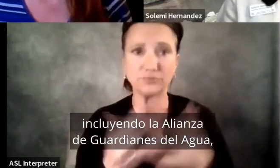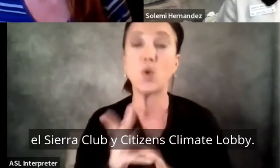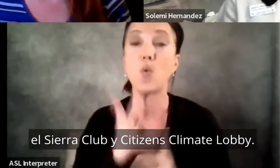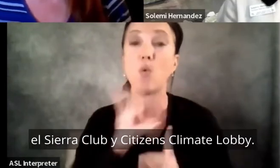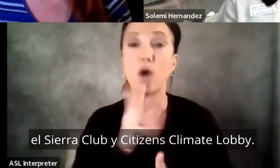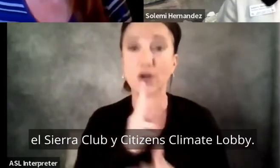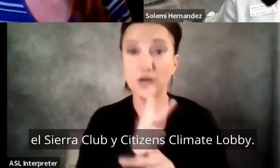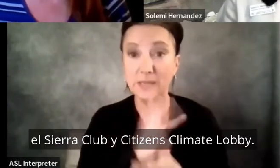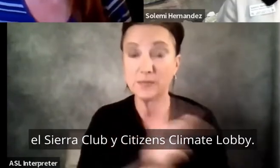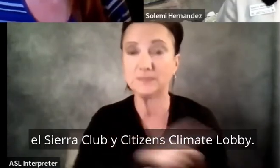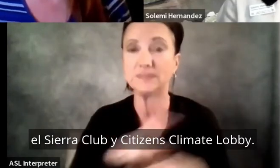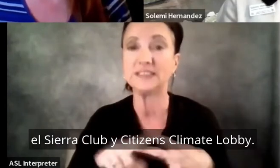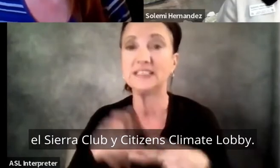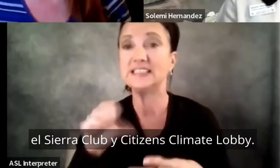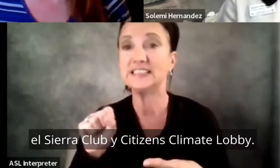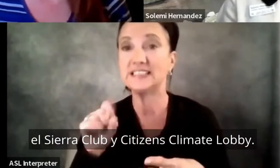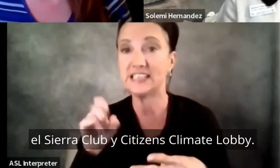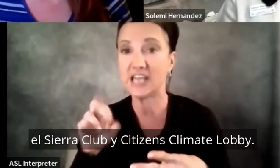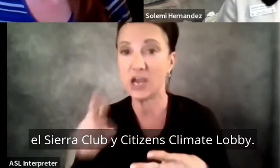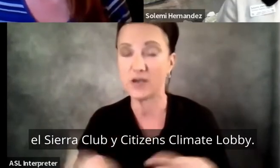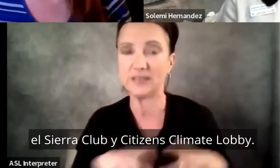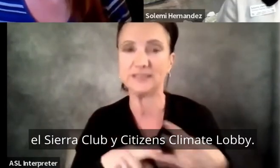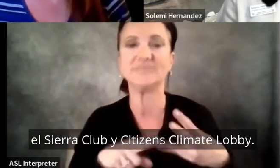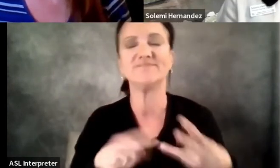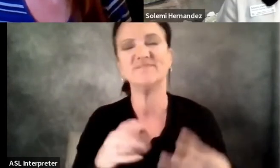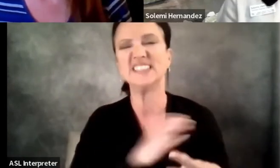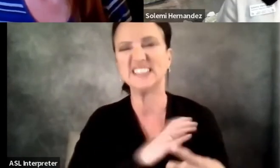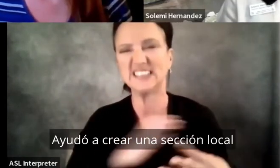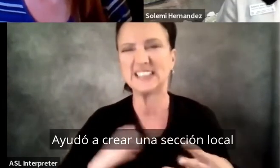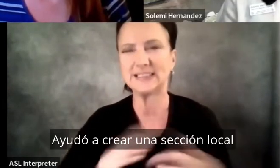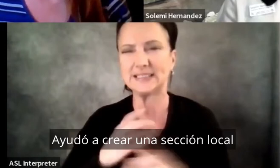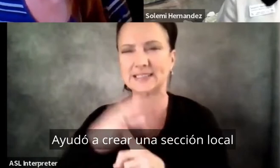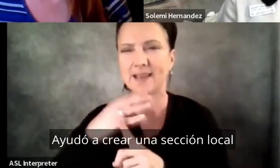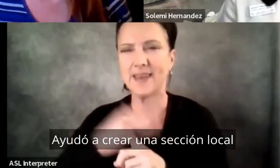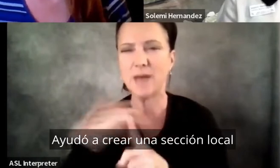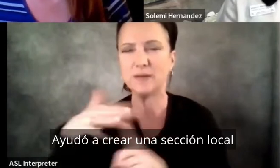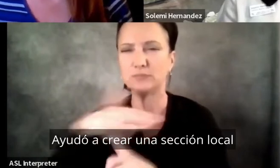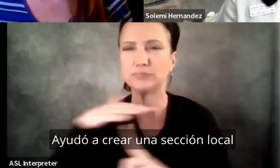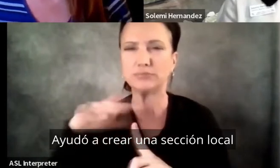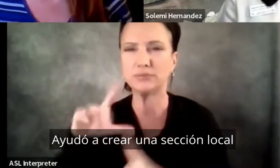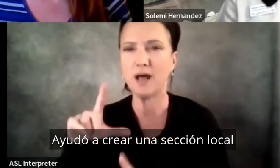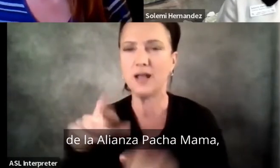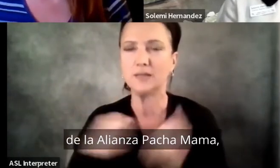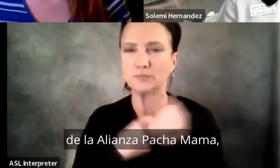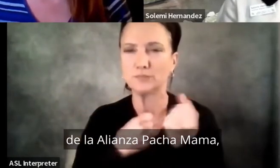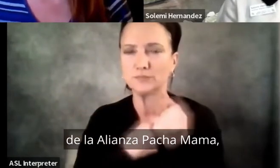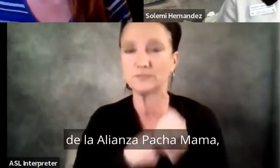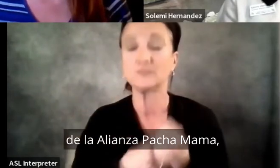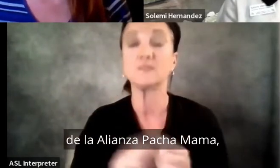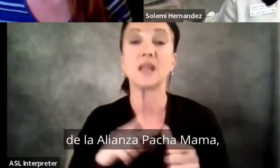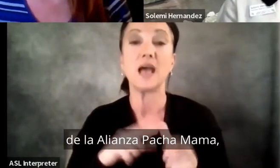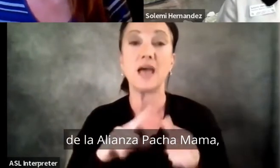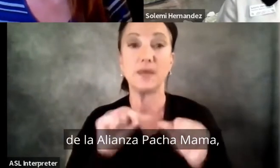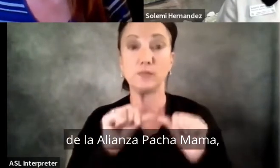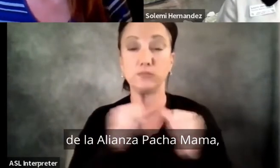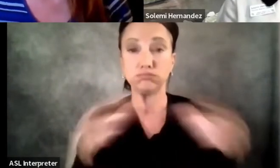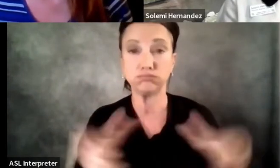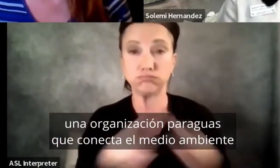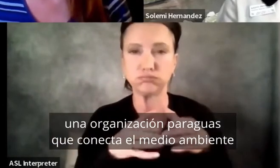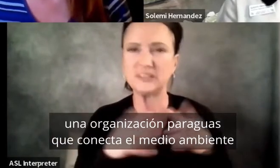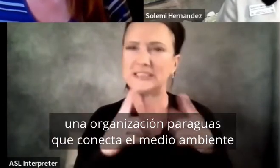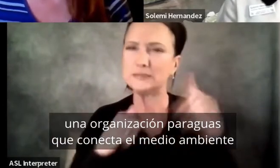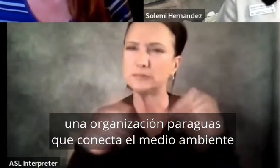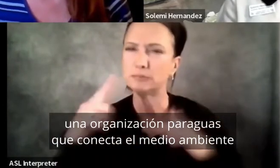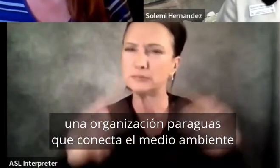Alliance, the Sierra Club, and Citizens Climate Lobby. She helped create a local chapter of the Pachamama Alliance,